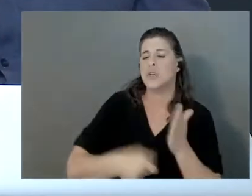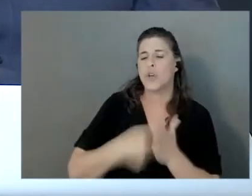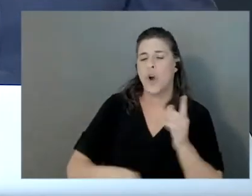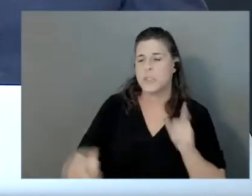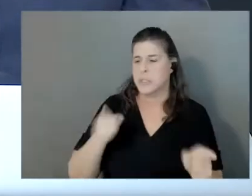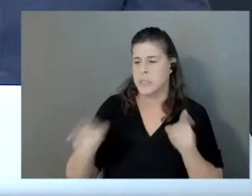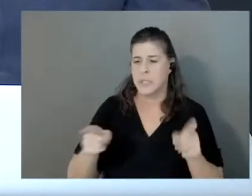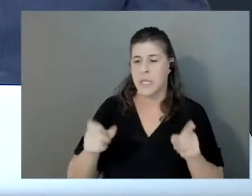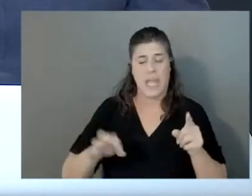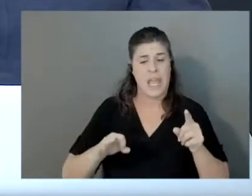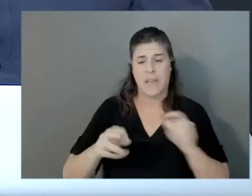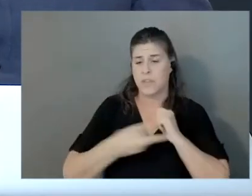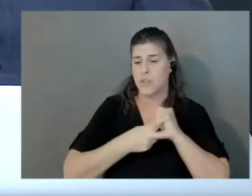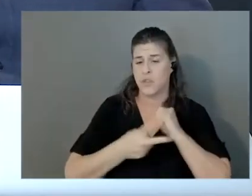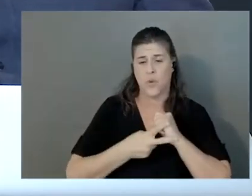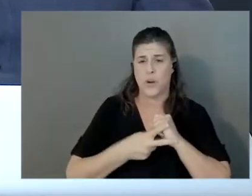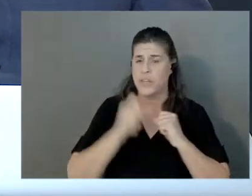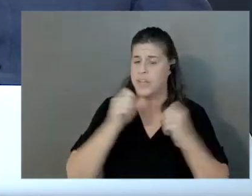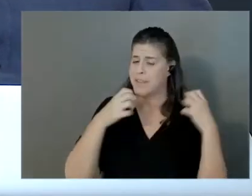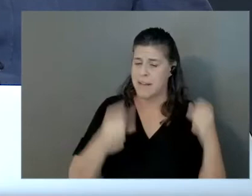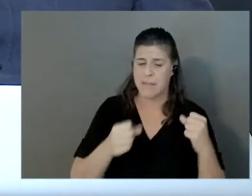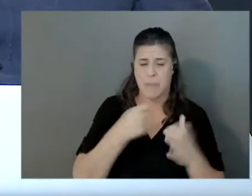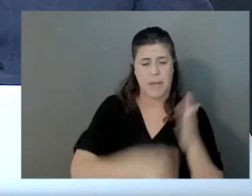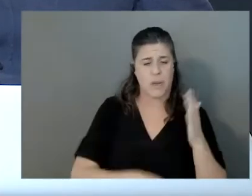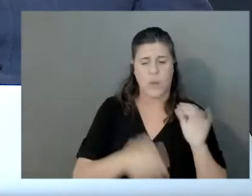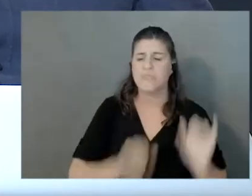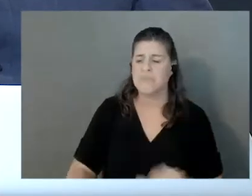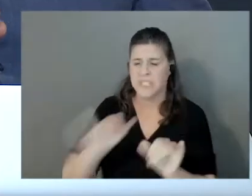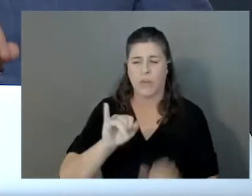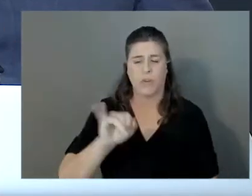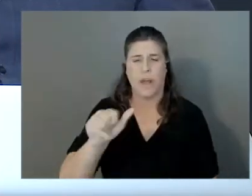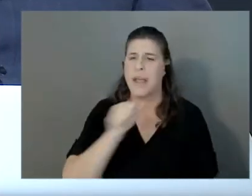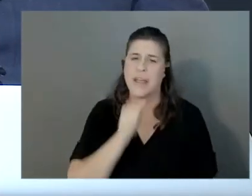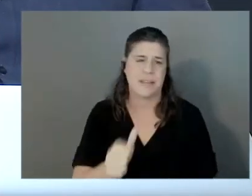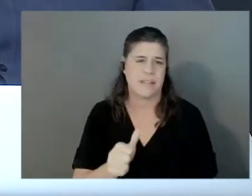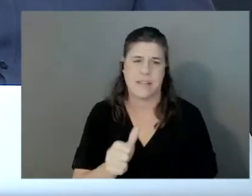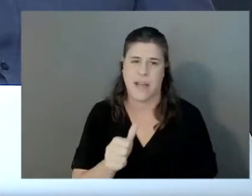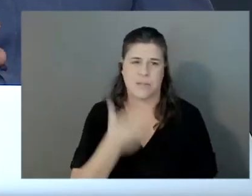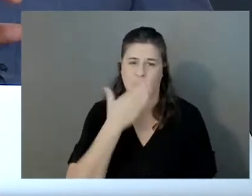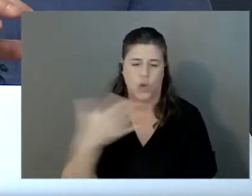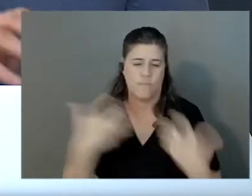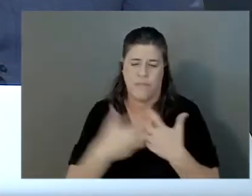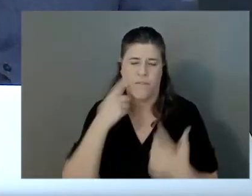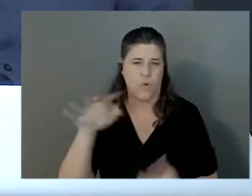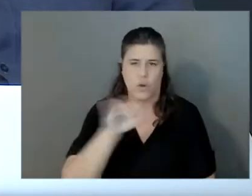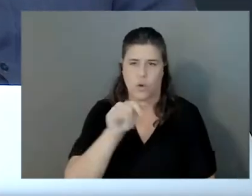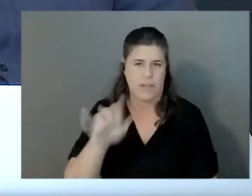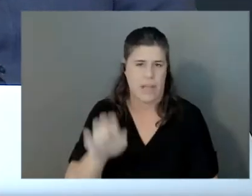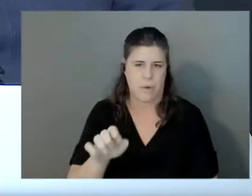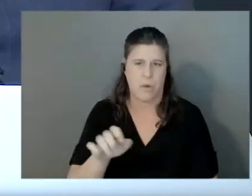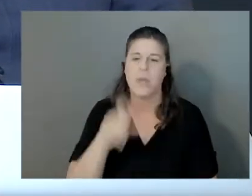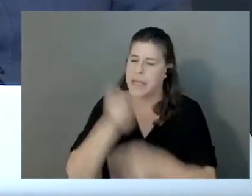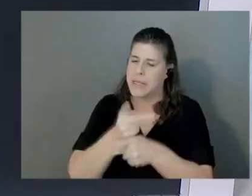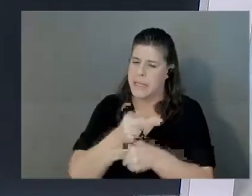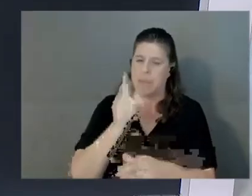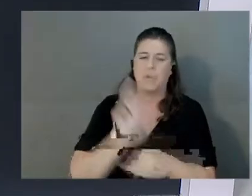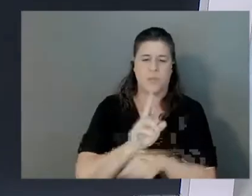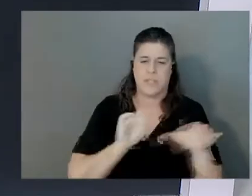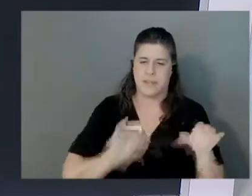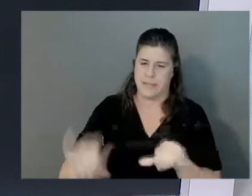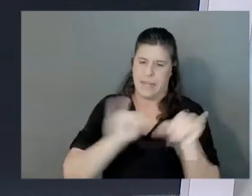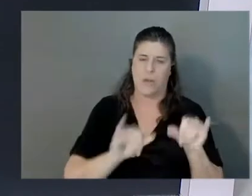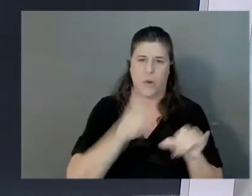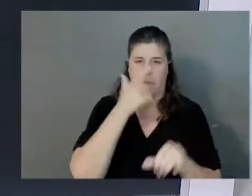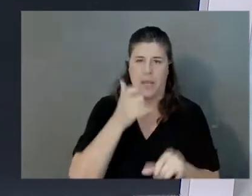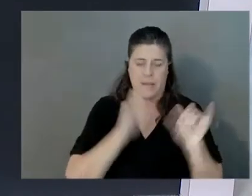storage is not the nominal cost, standard IA is not the right class for your table. And you should keep using standard. Yeah. Because standard is